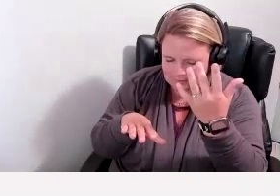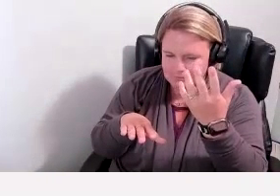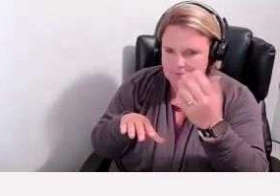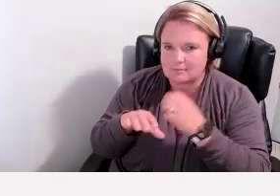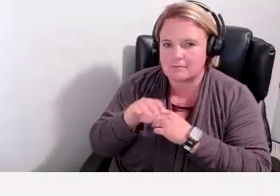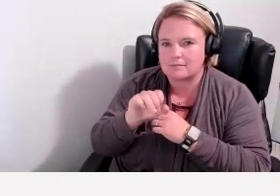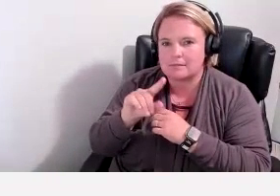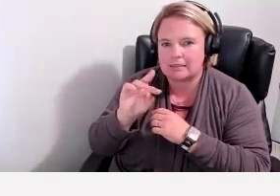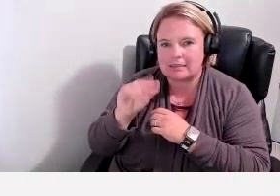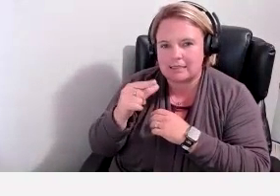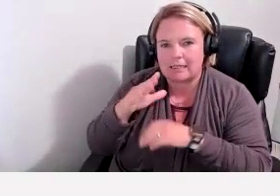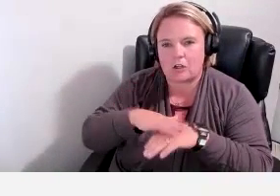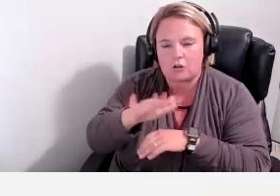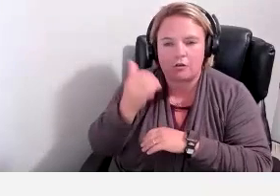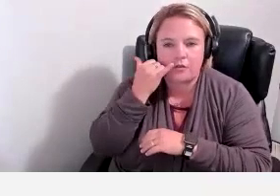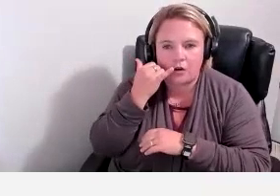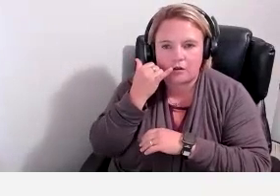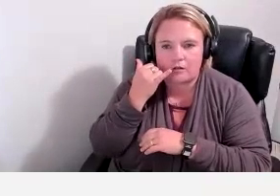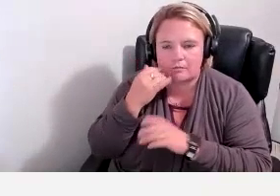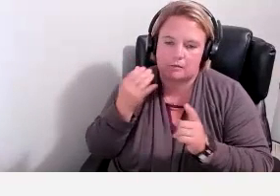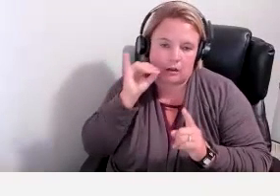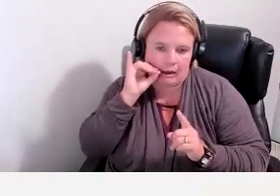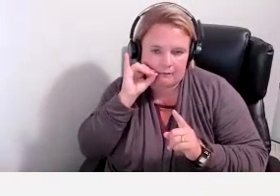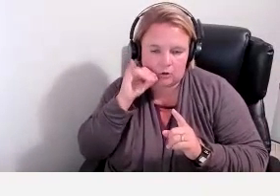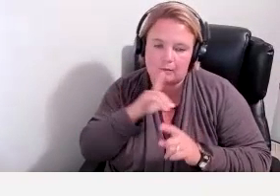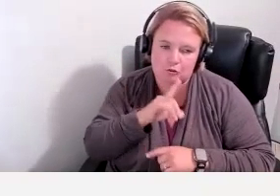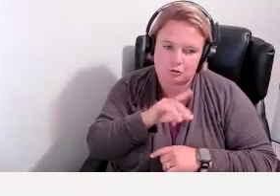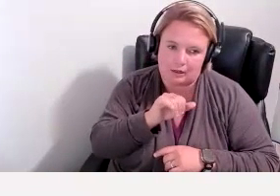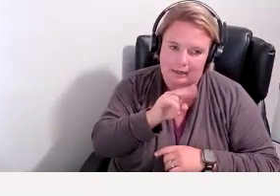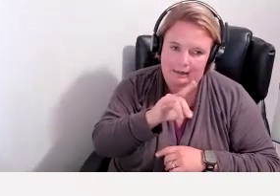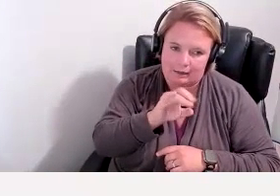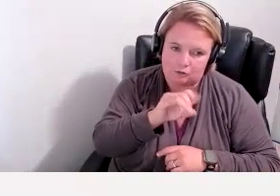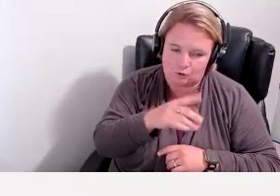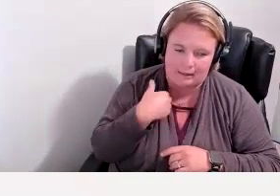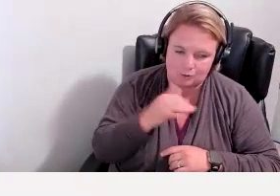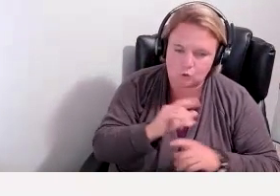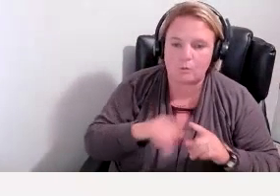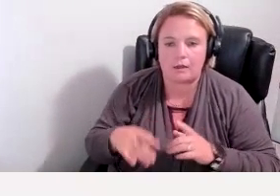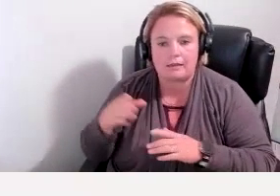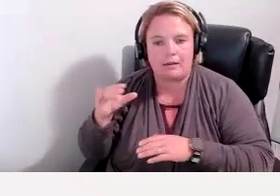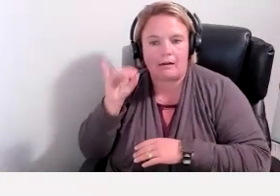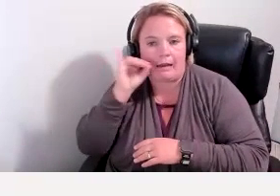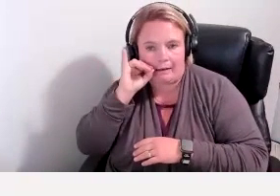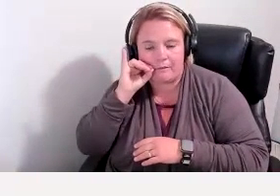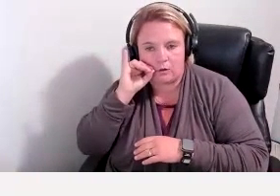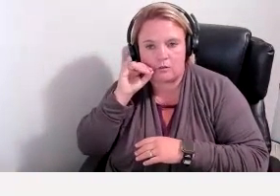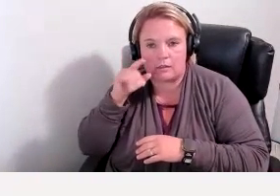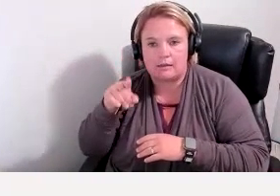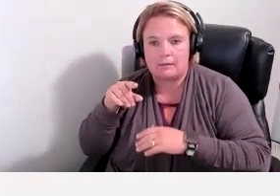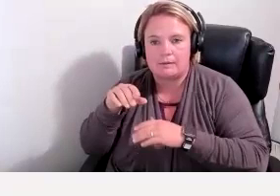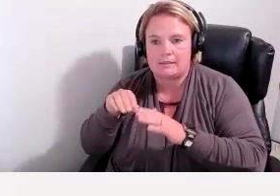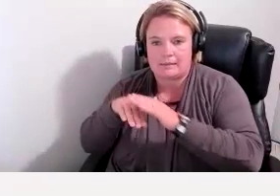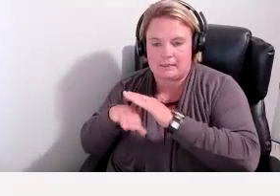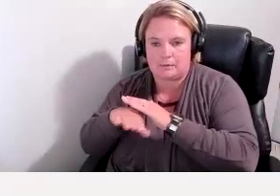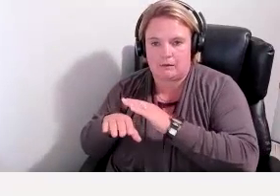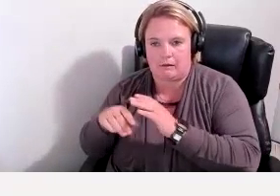setting on your phones. I only know iPhone, but I'm sure that Android has it and all of those. But I've gone in and modified it.